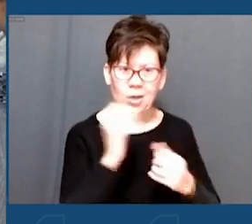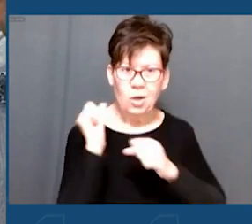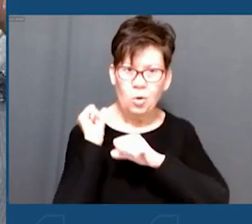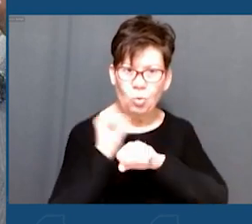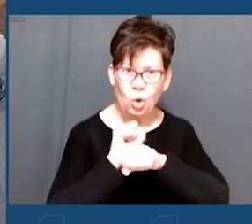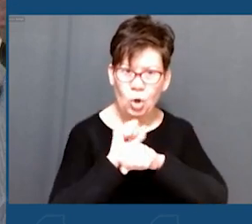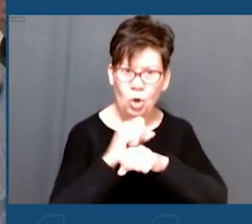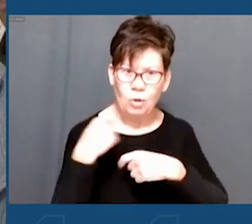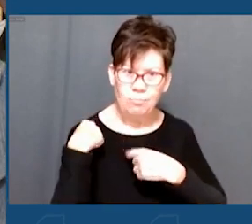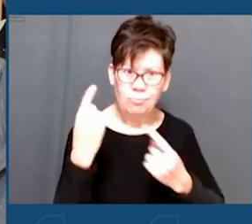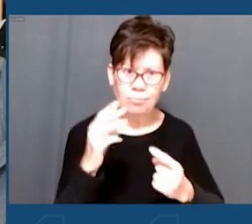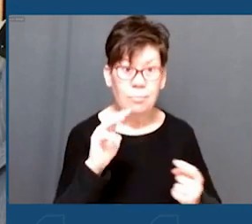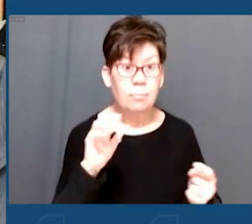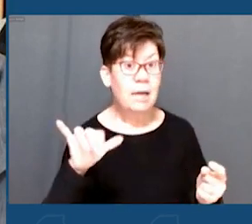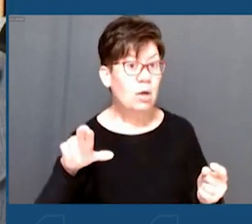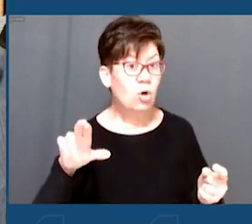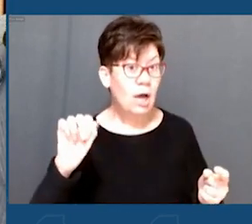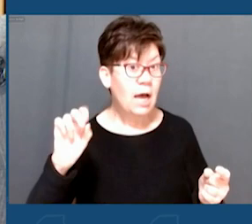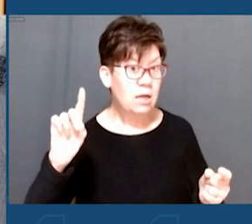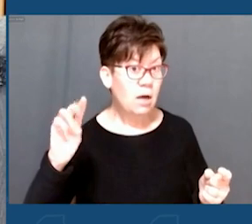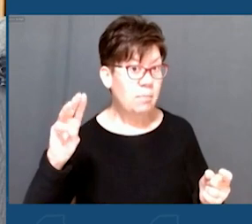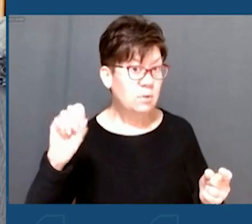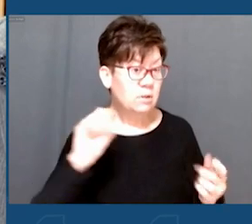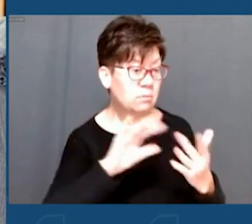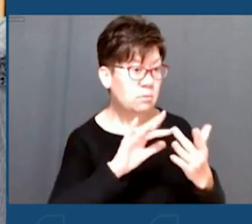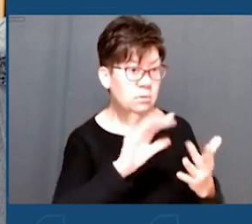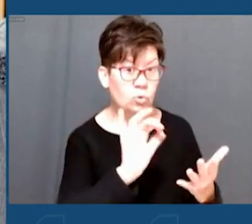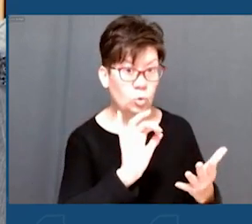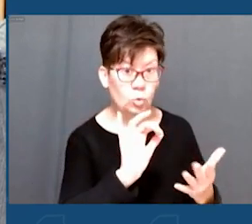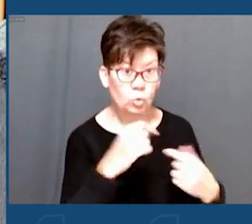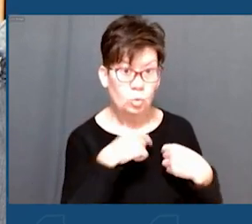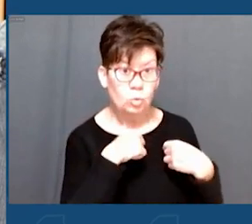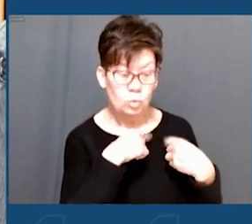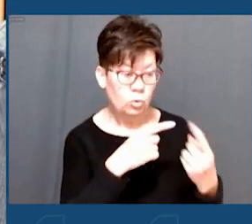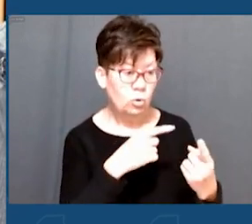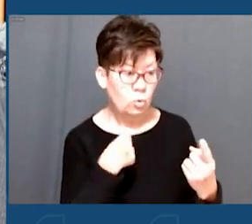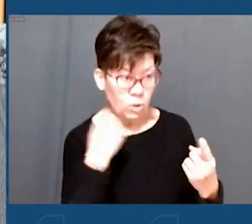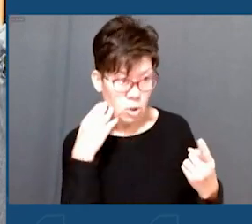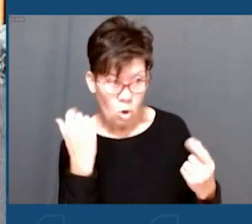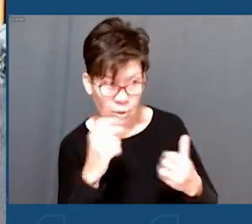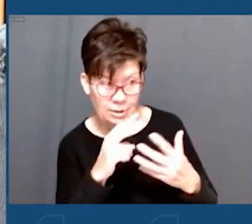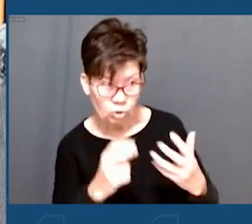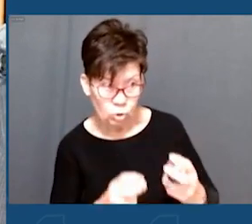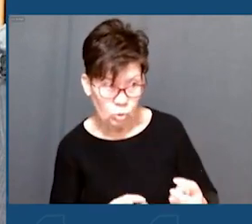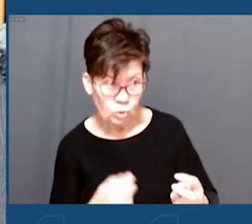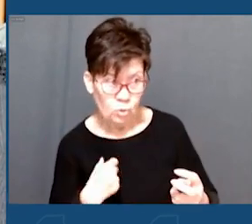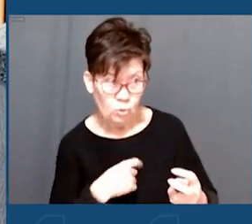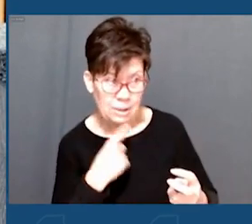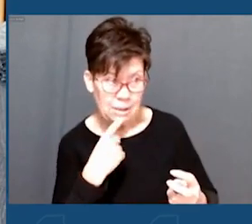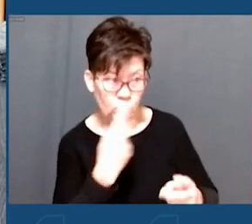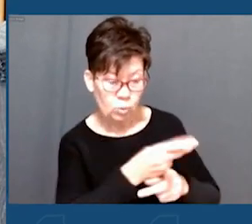Mayor Adams as well, making sure that we know all the issues that we wanted to address,